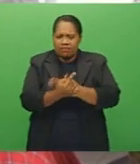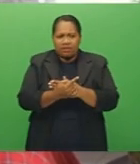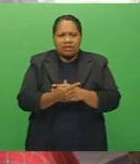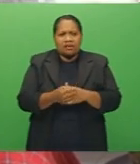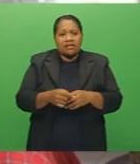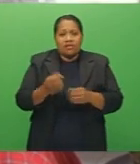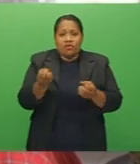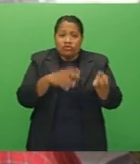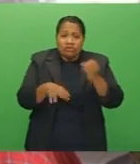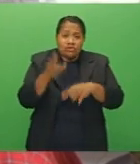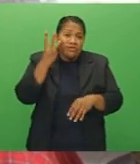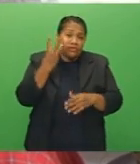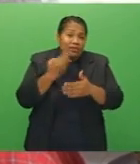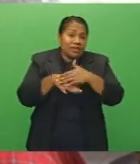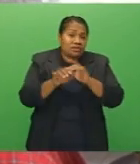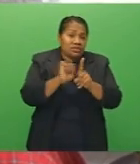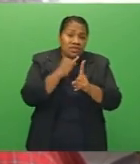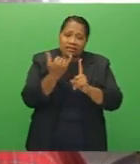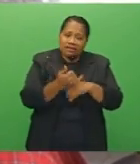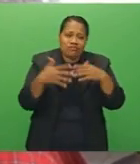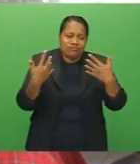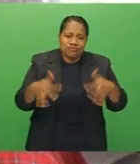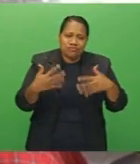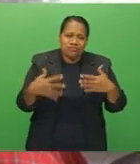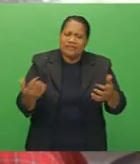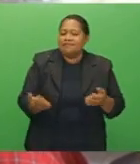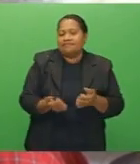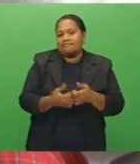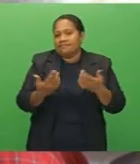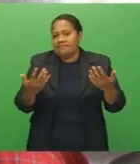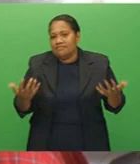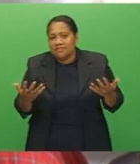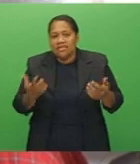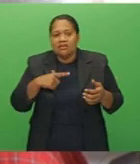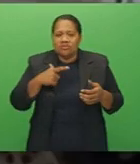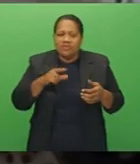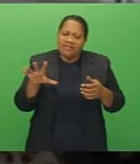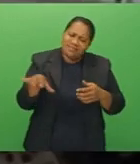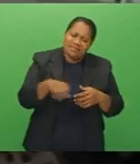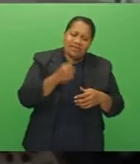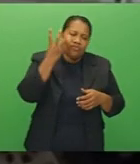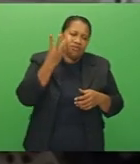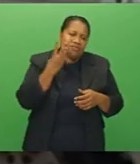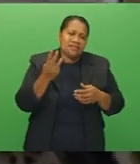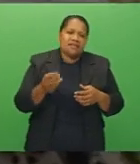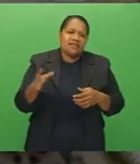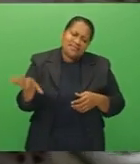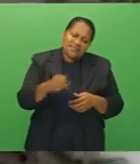to the society is immeasurable and is urging them to grab every opportunity